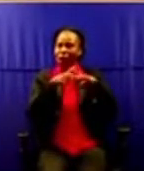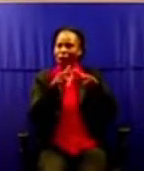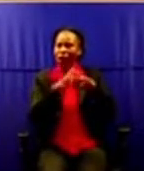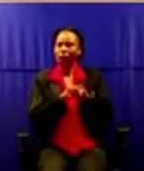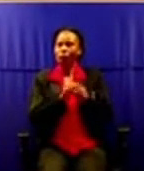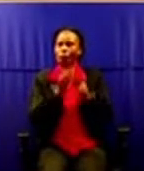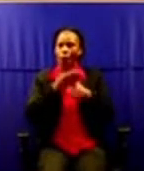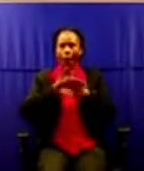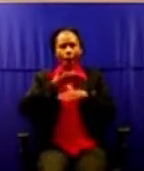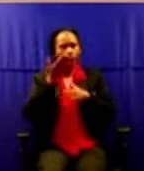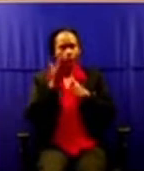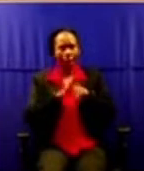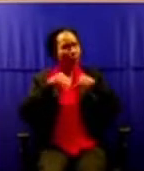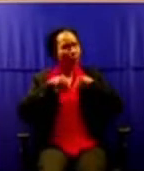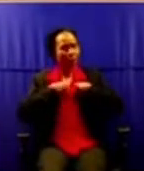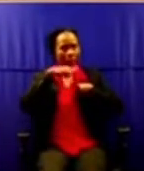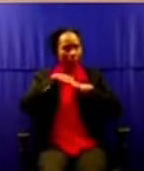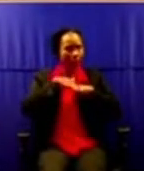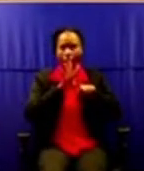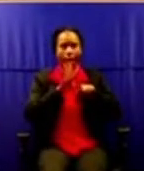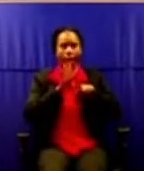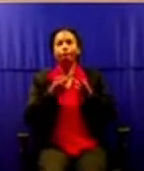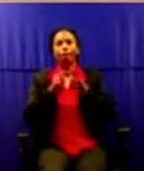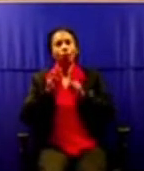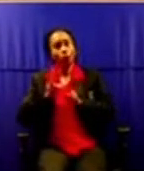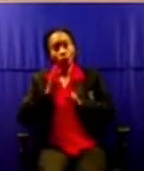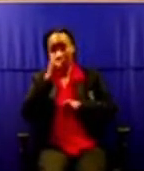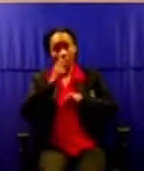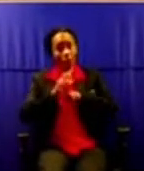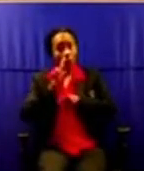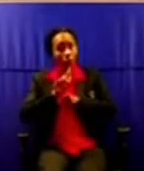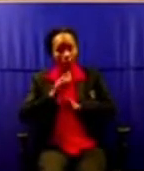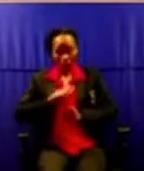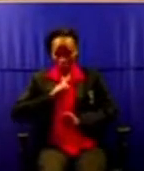we need young people to grow our economy.